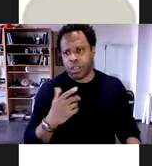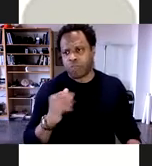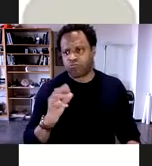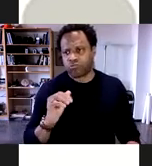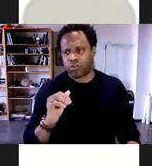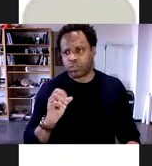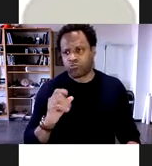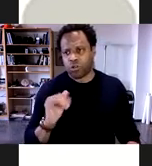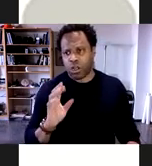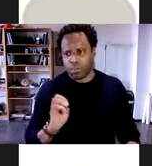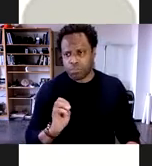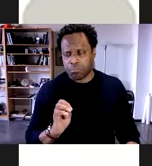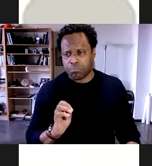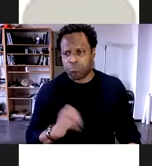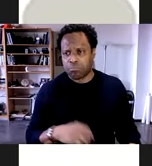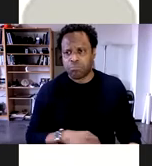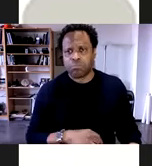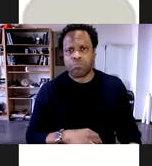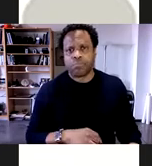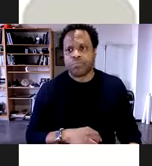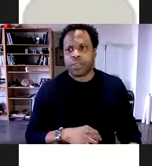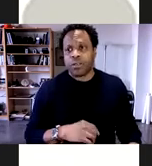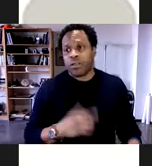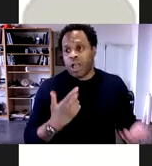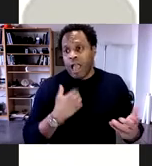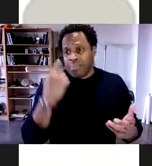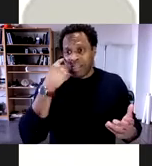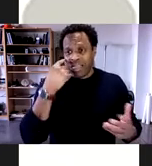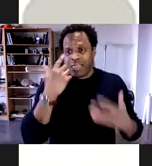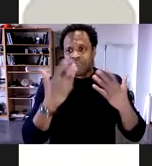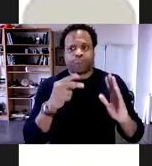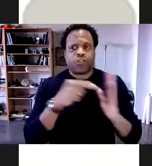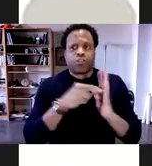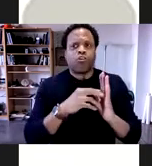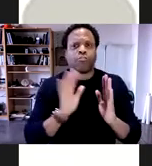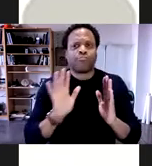I have not used that myself, no. The Live Transcribe, you said.